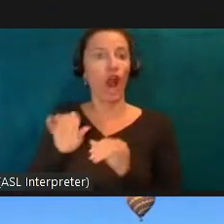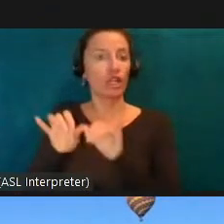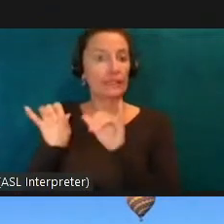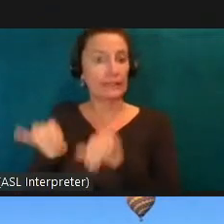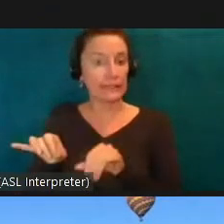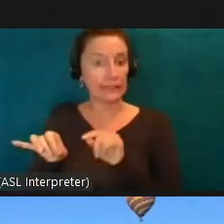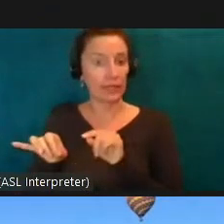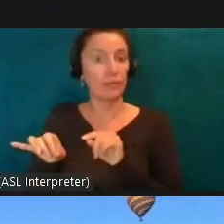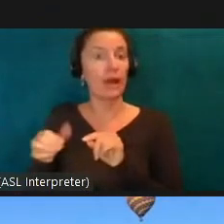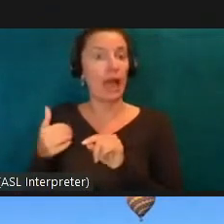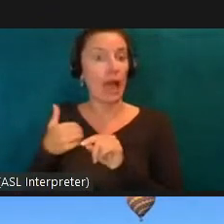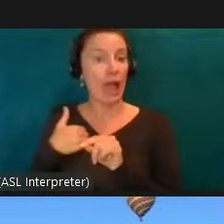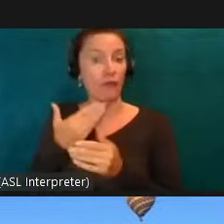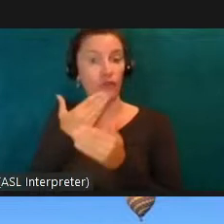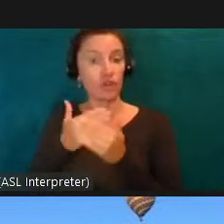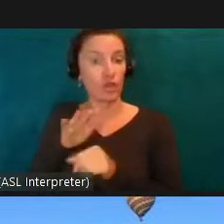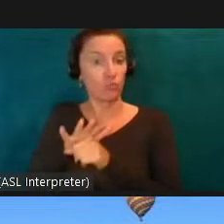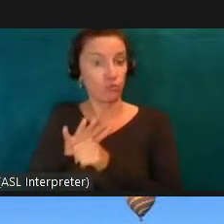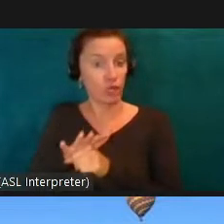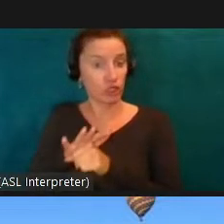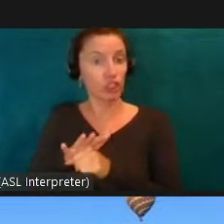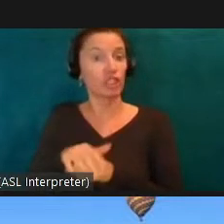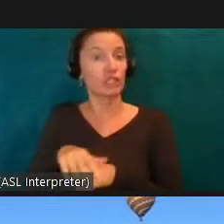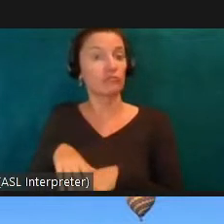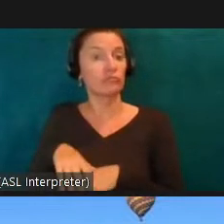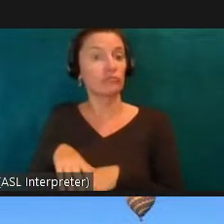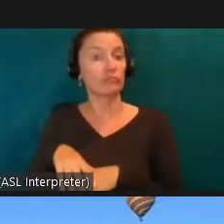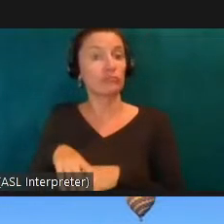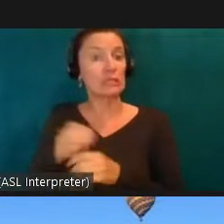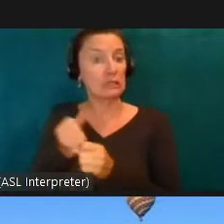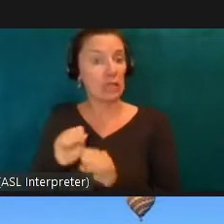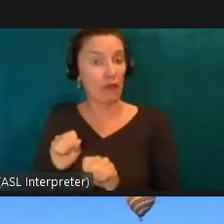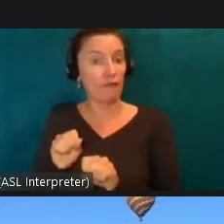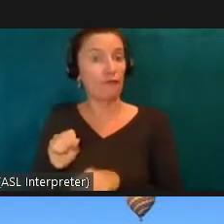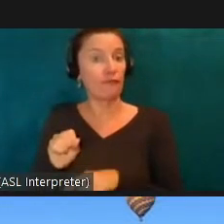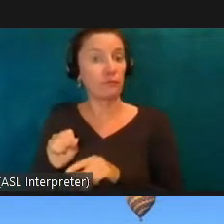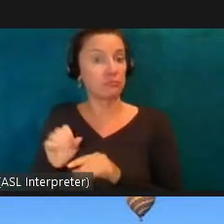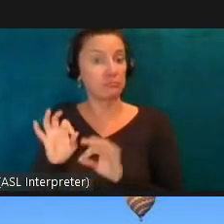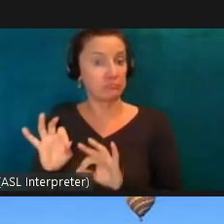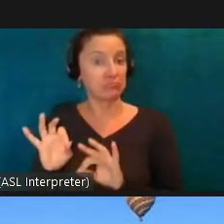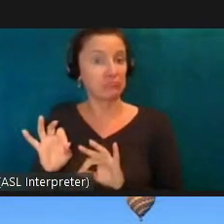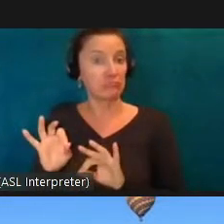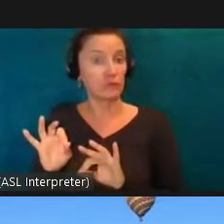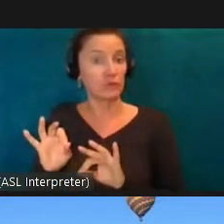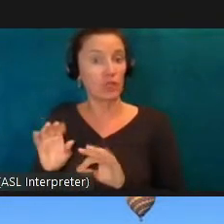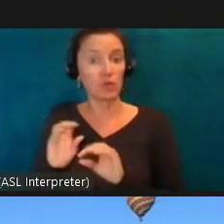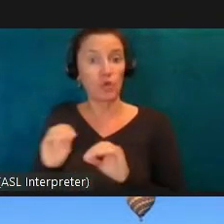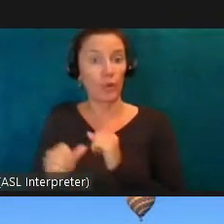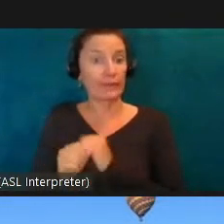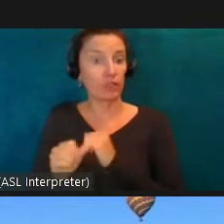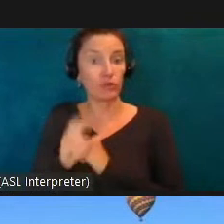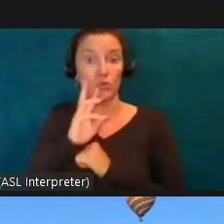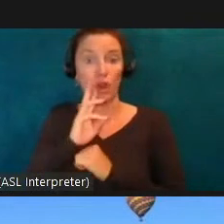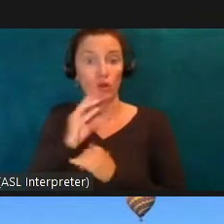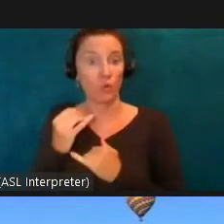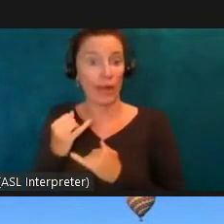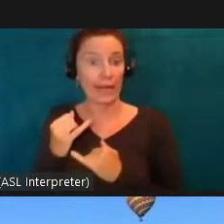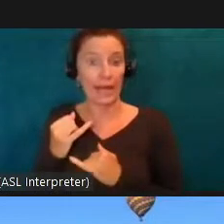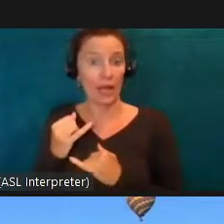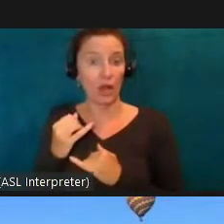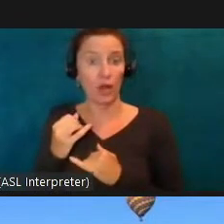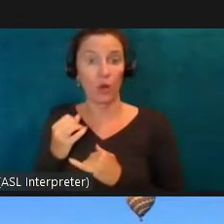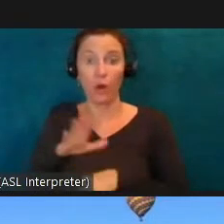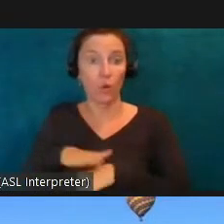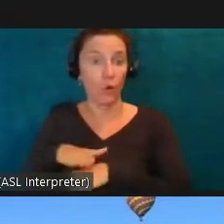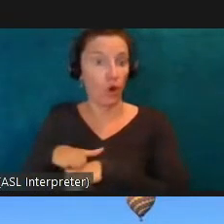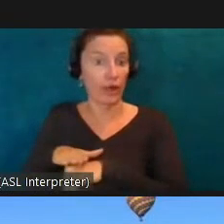maintain pressure and thereby the safety of their water systems. There are no water systems at risk at this point or that have been placed on alert or notice